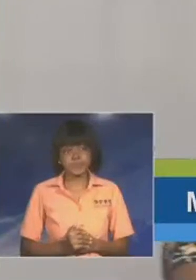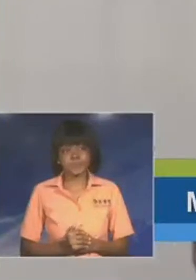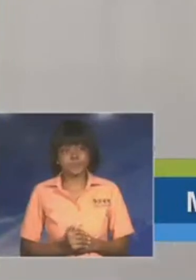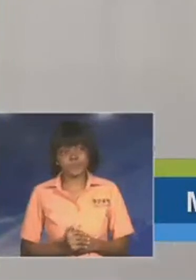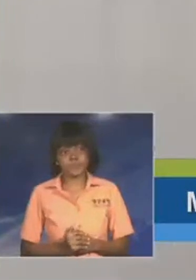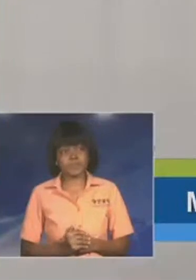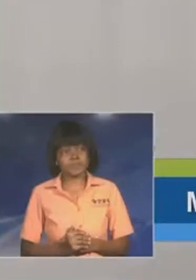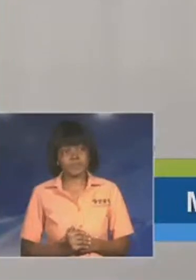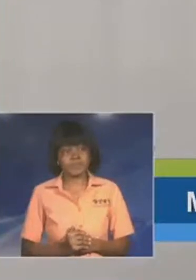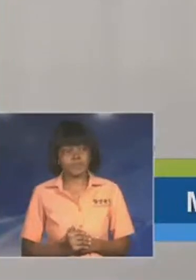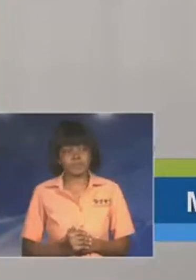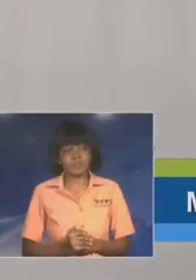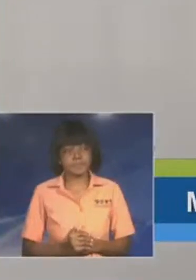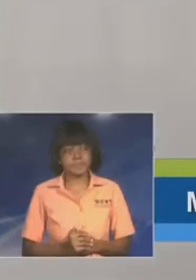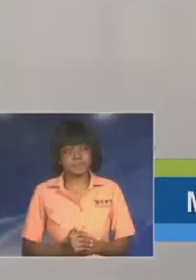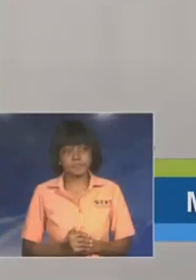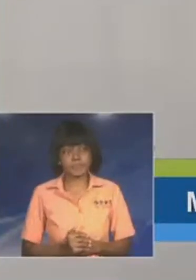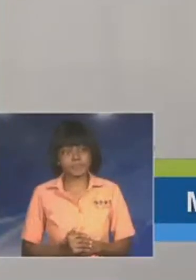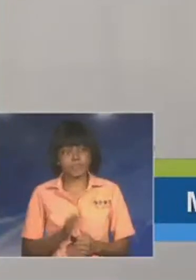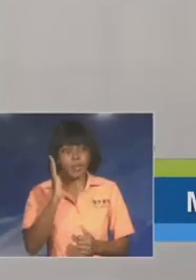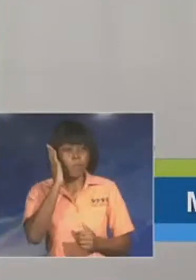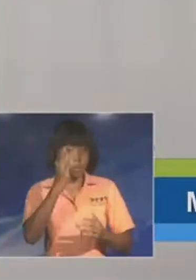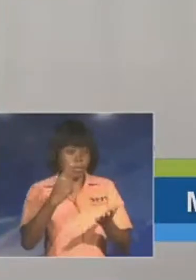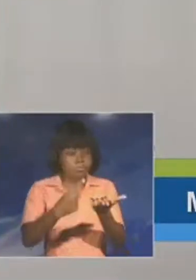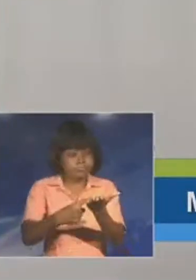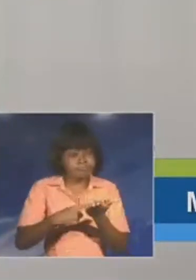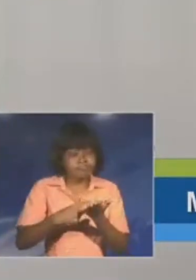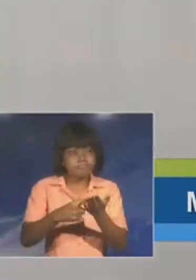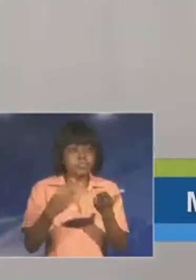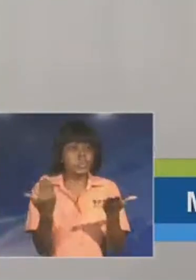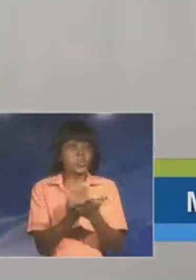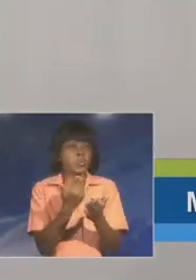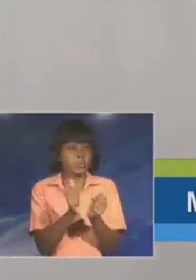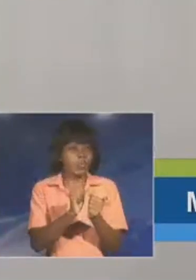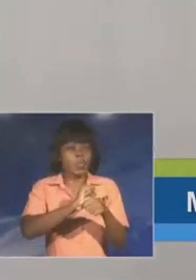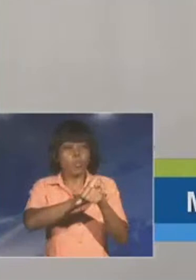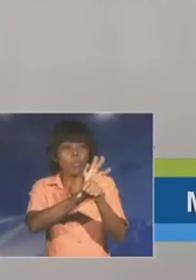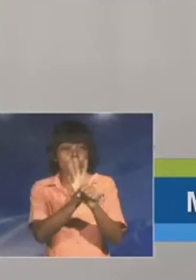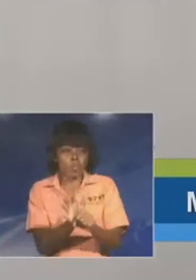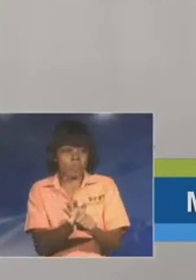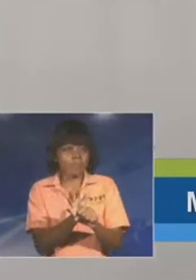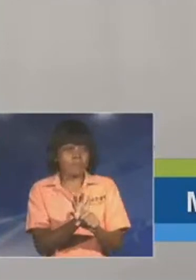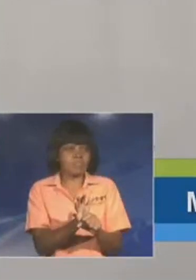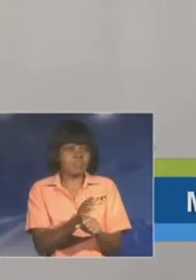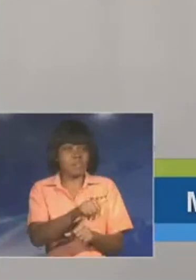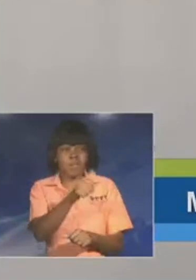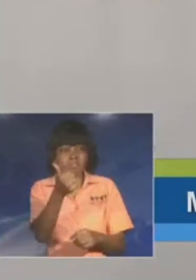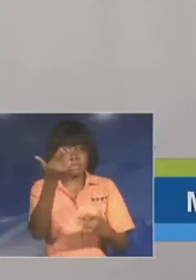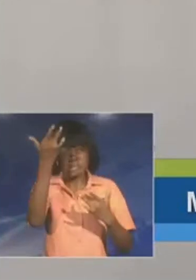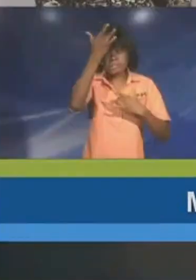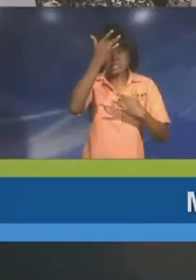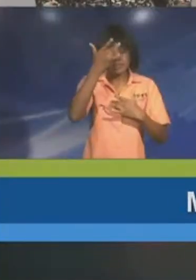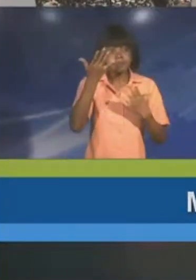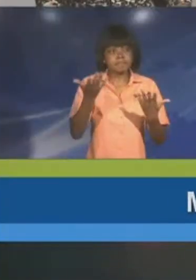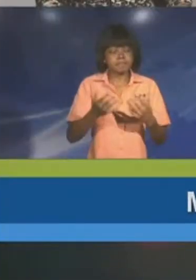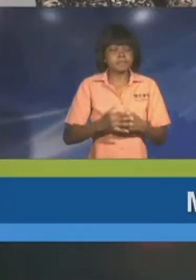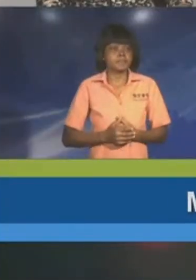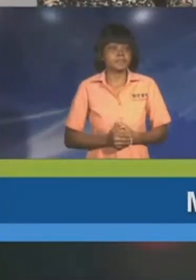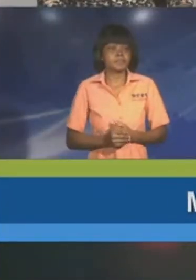to children at this present time, pandemic going into endemic. So next slide, please. We'll start this slide presentation if we